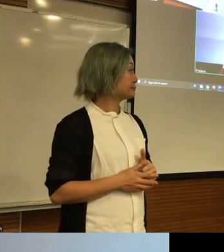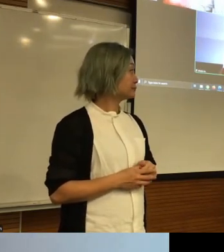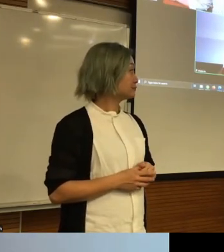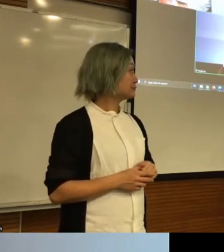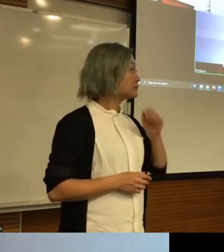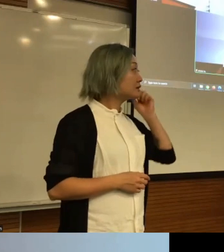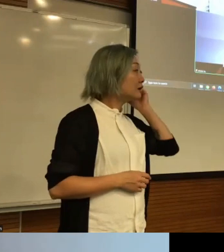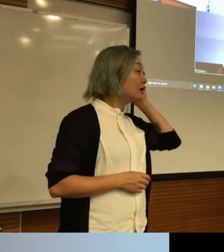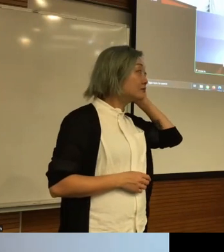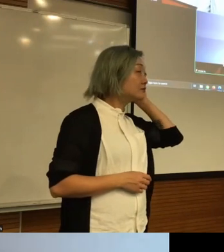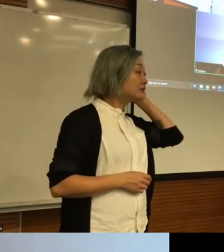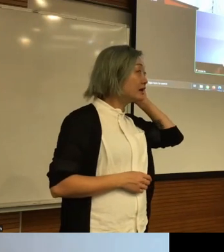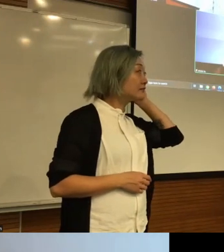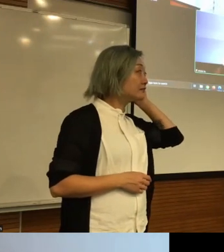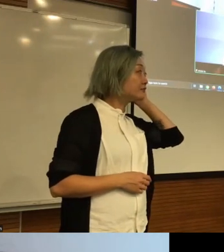Did you explain to me?